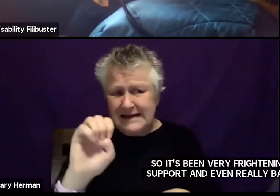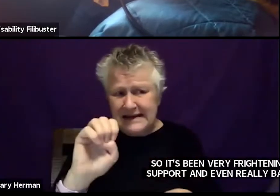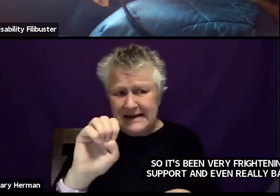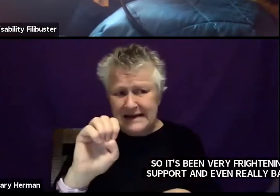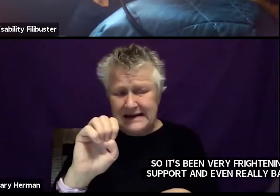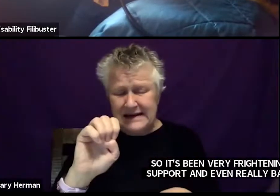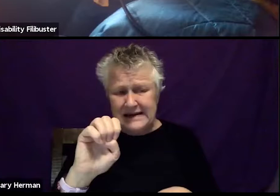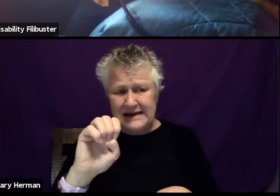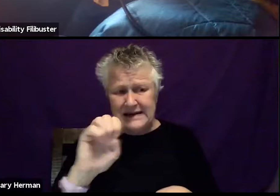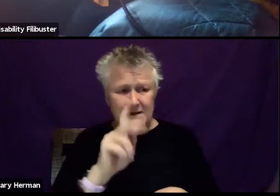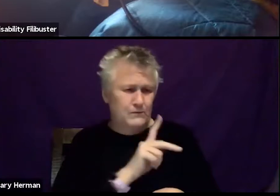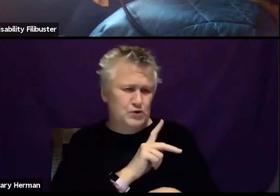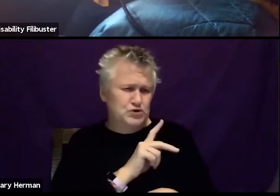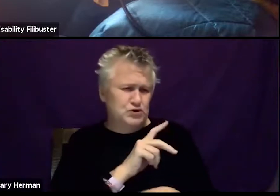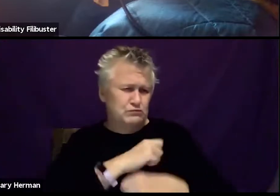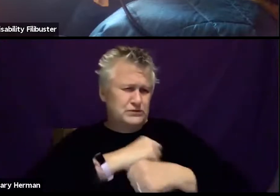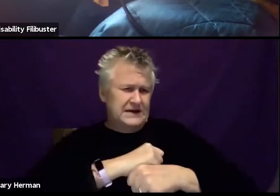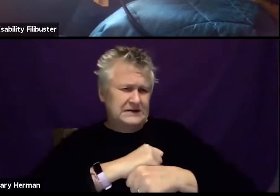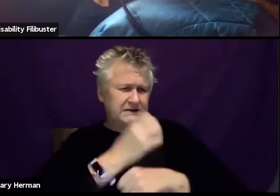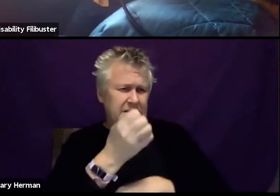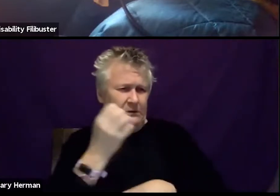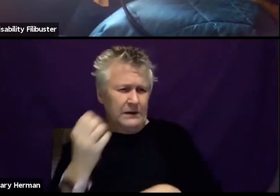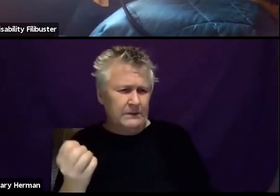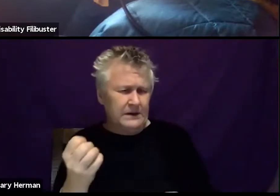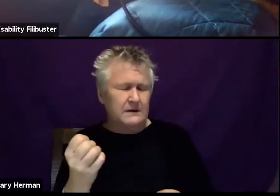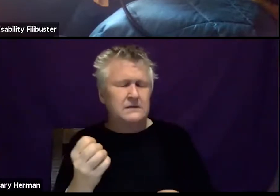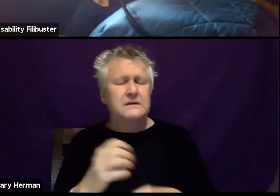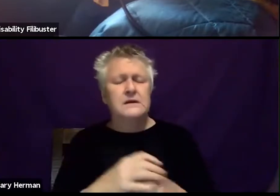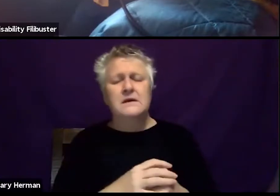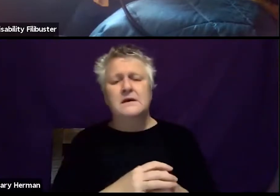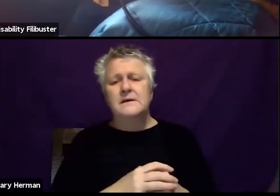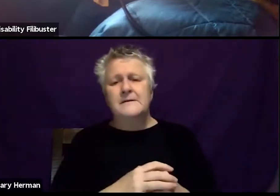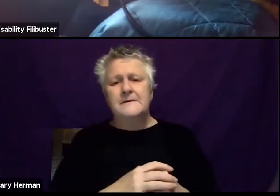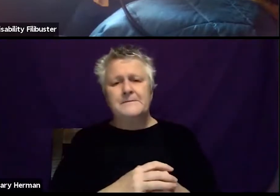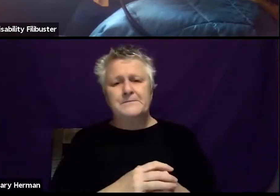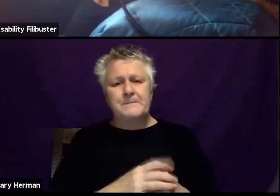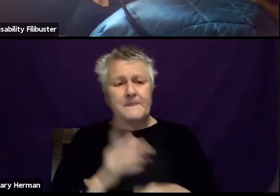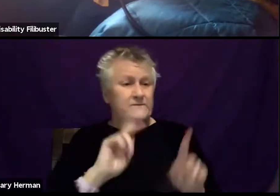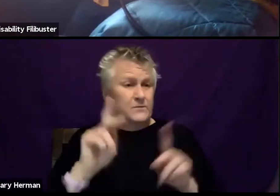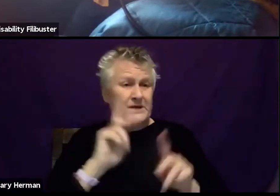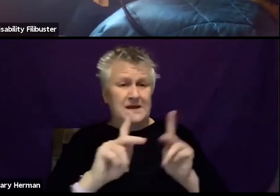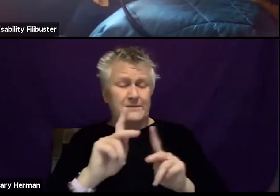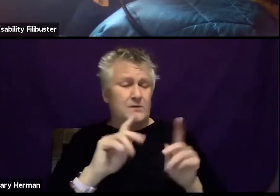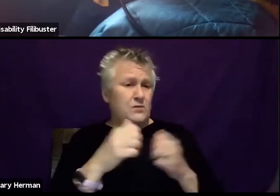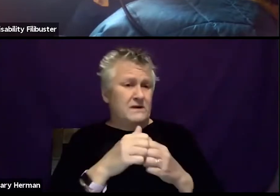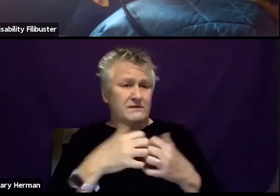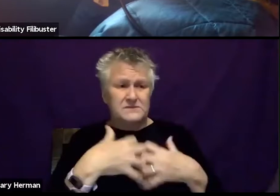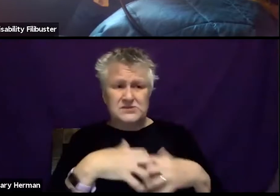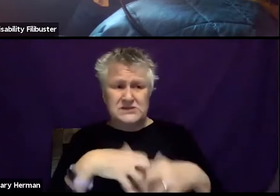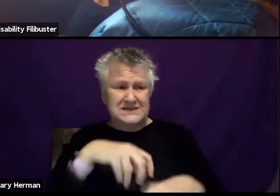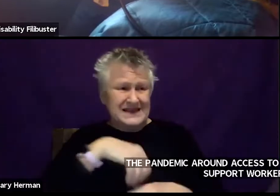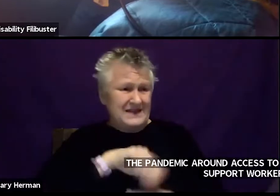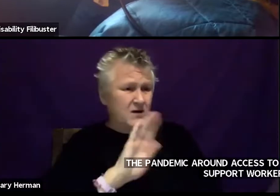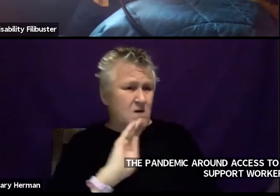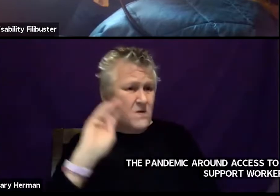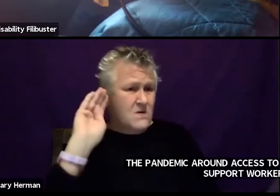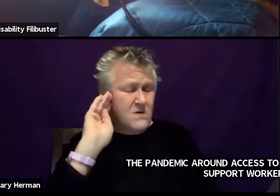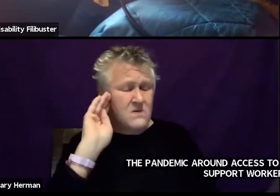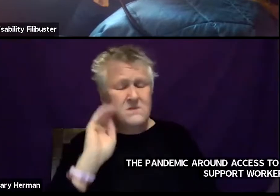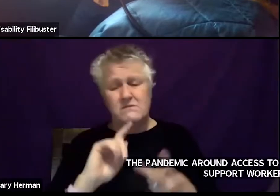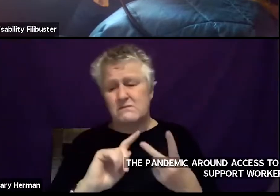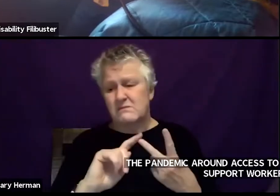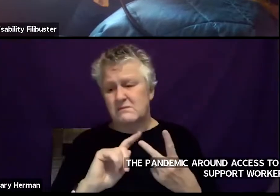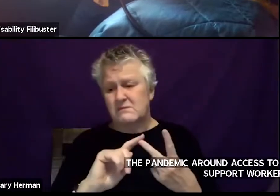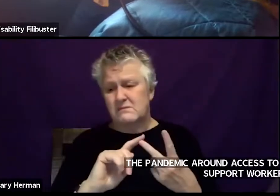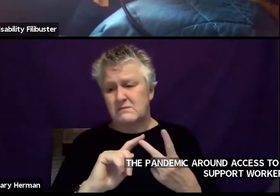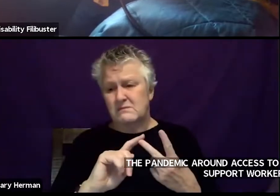with carers and support workers in their homes, testing. It's been really difficult for disabled people and